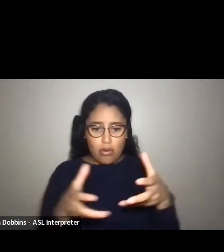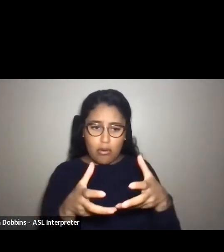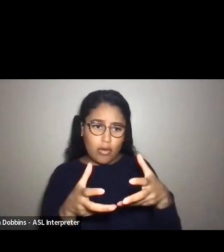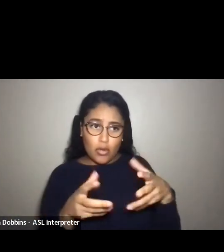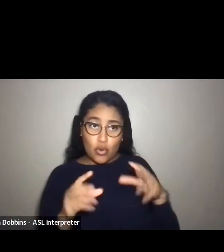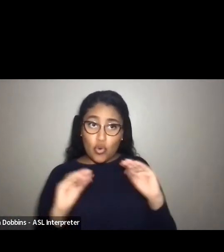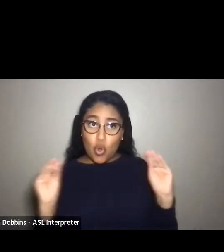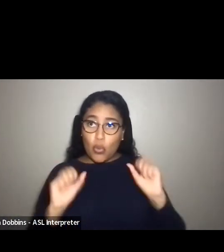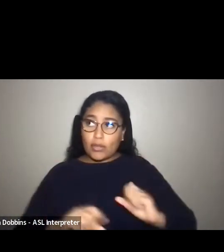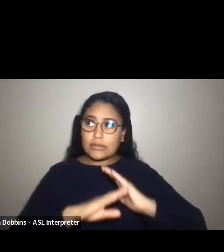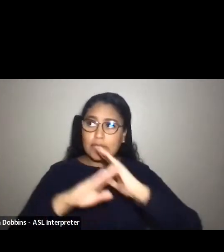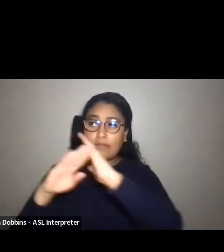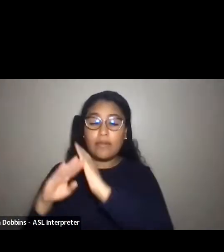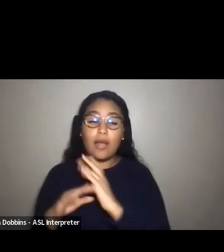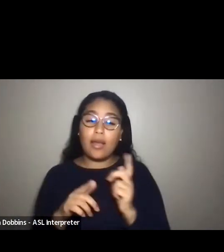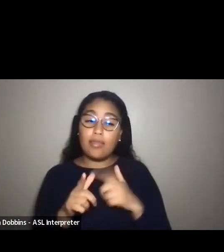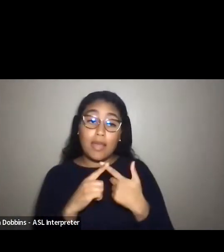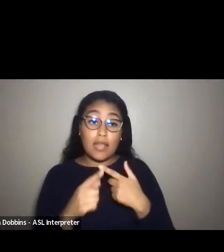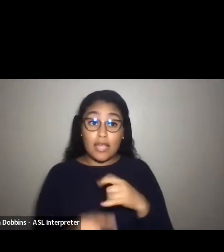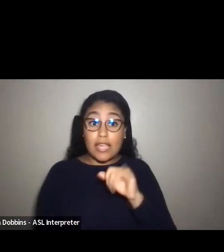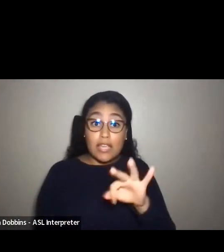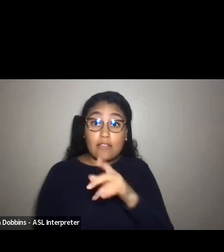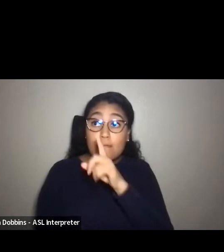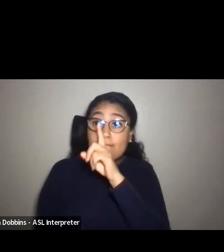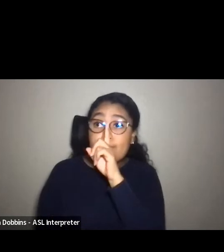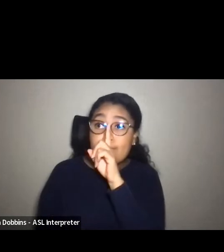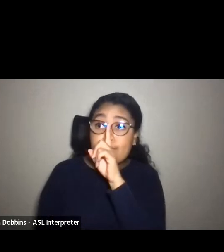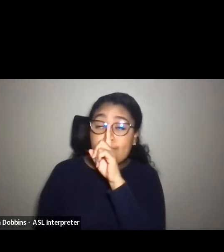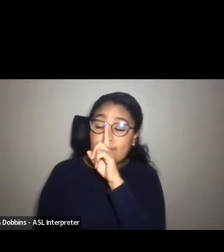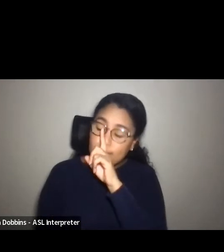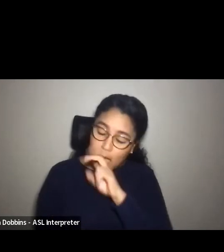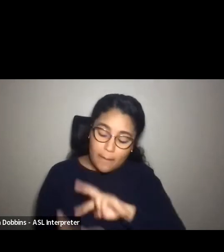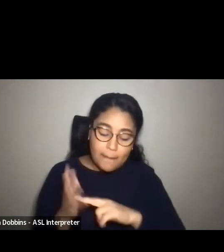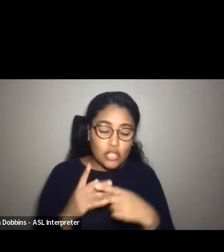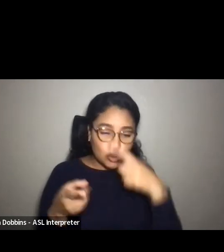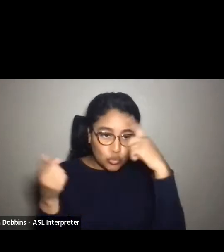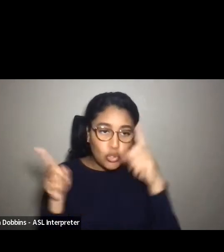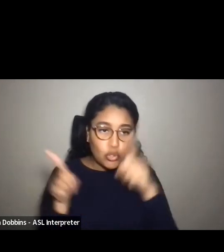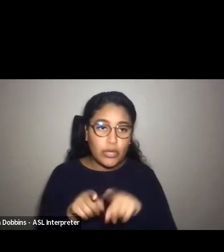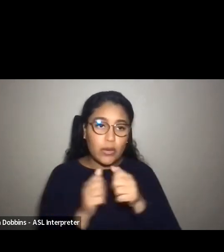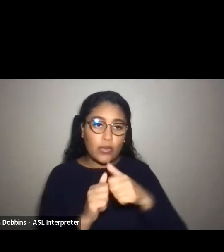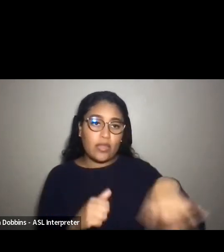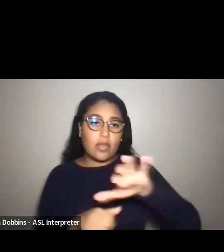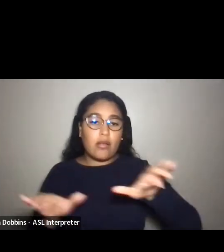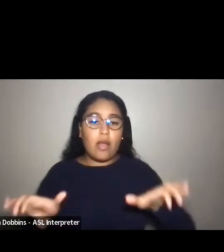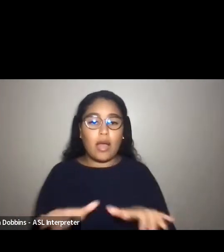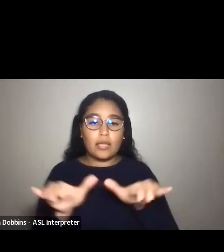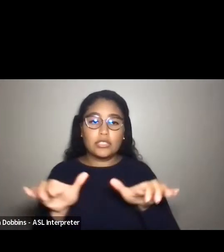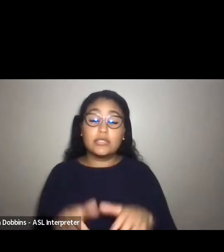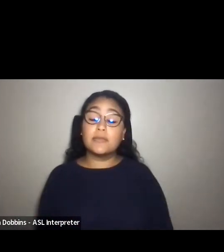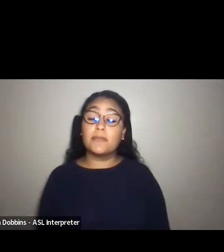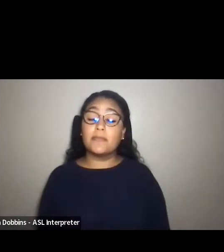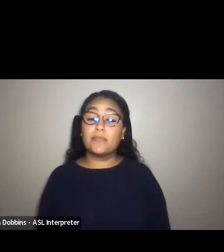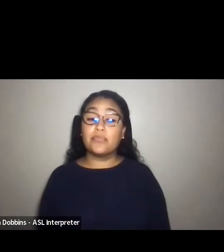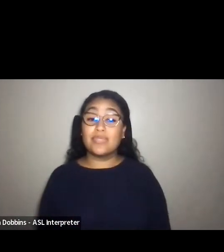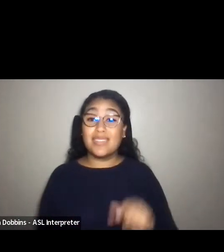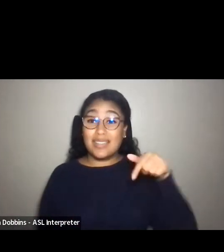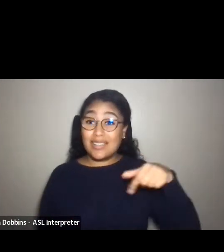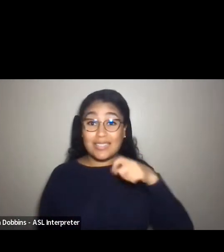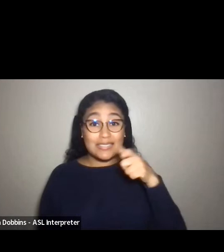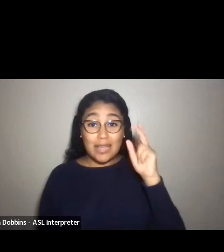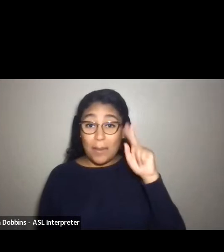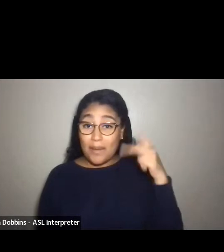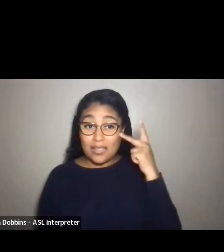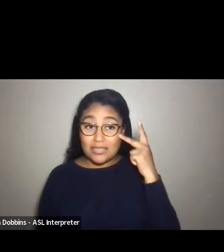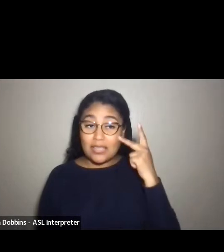party, then you are condoning these actions. Silence is complicity. This should not be a political discussion. It